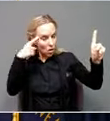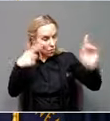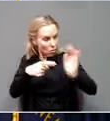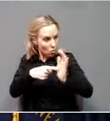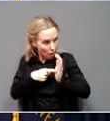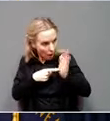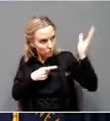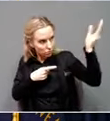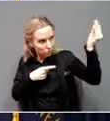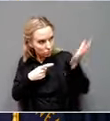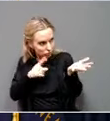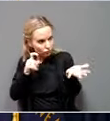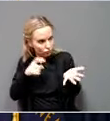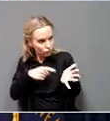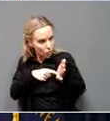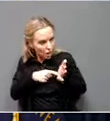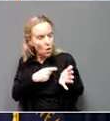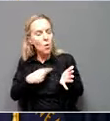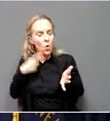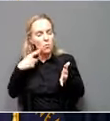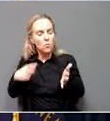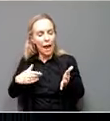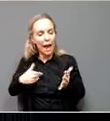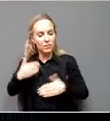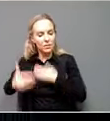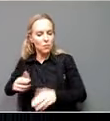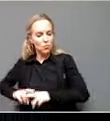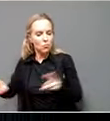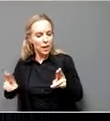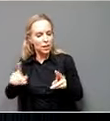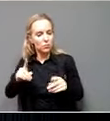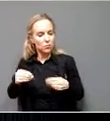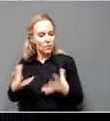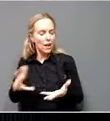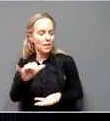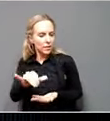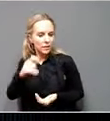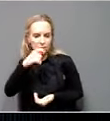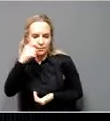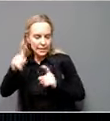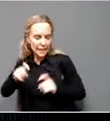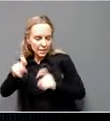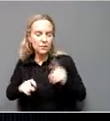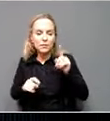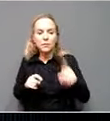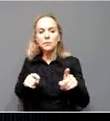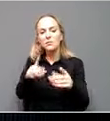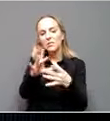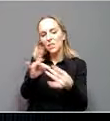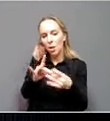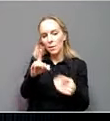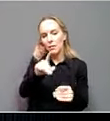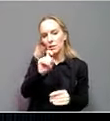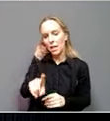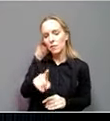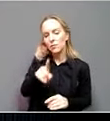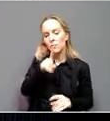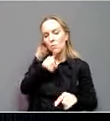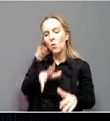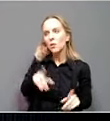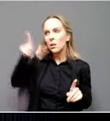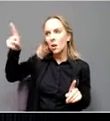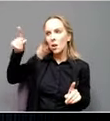to be ready to do it. Tom? Well, thank you, Governor. You mentioned Europe, and I think Austria and Greece are